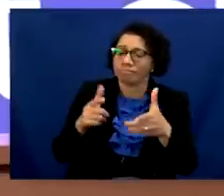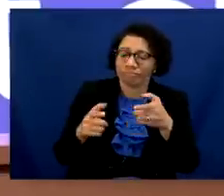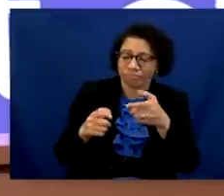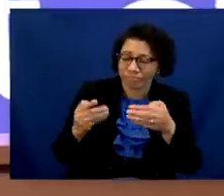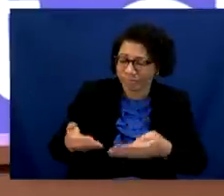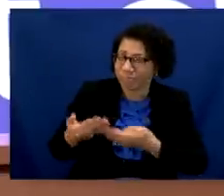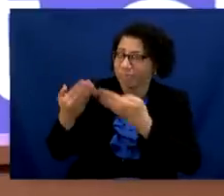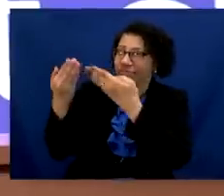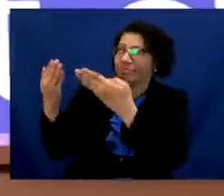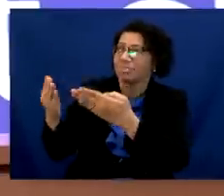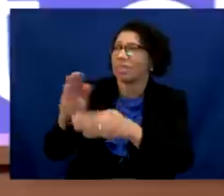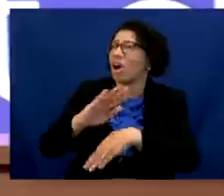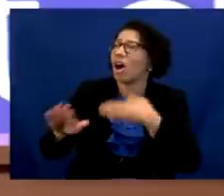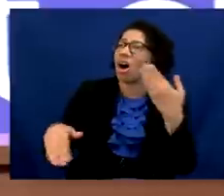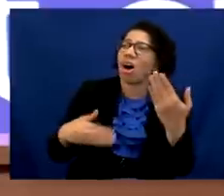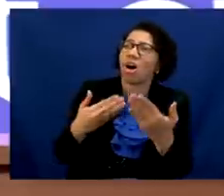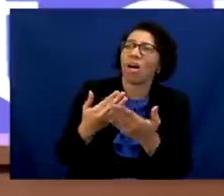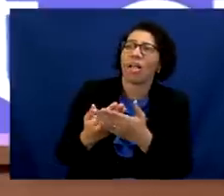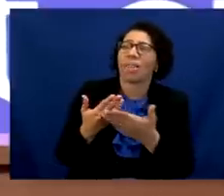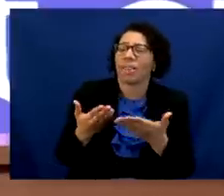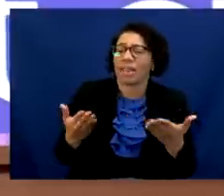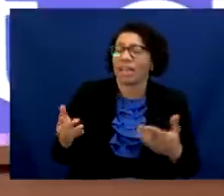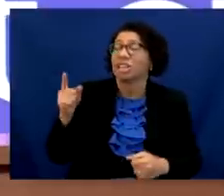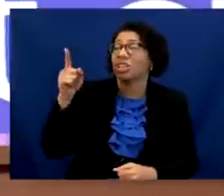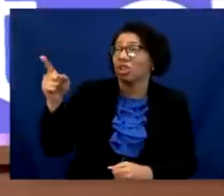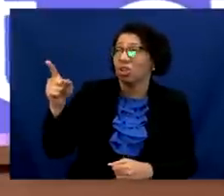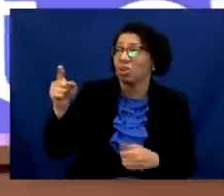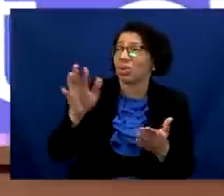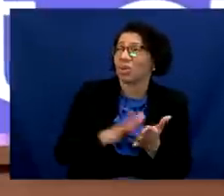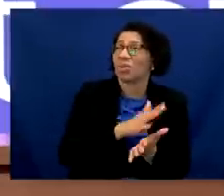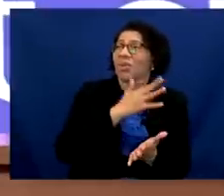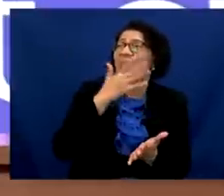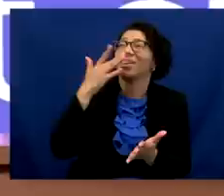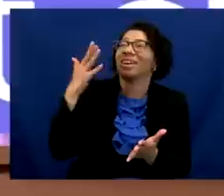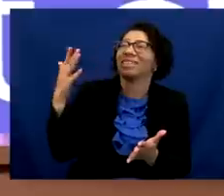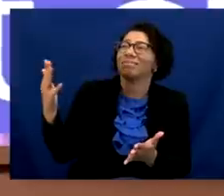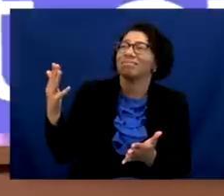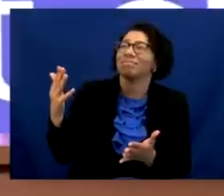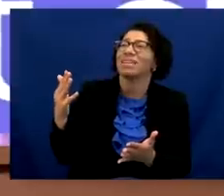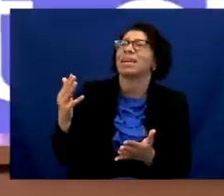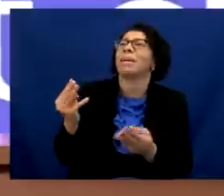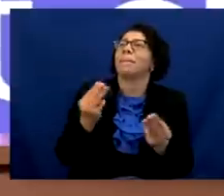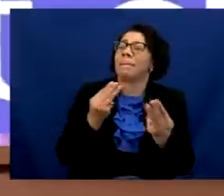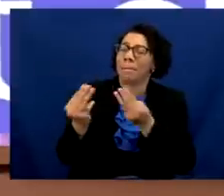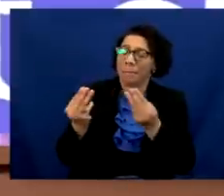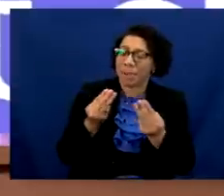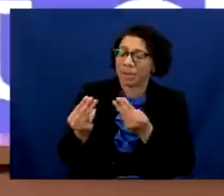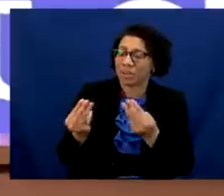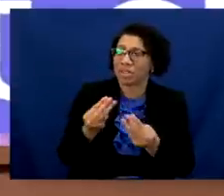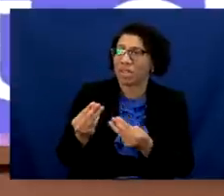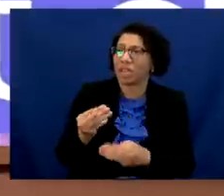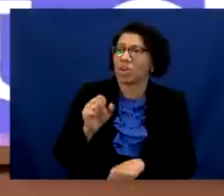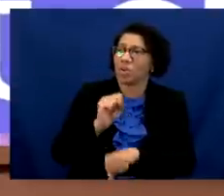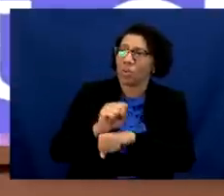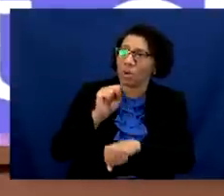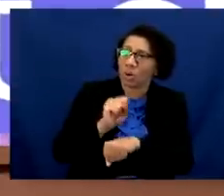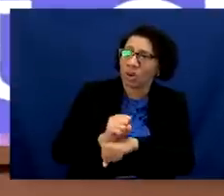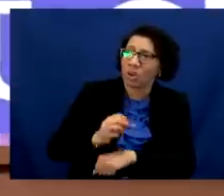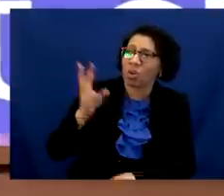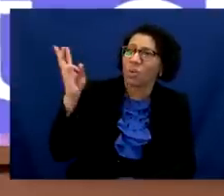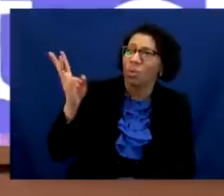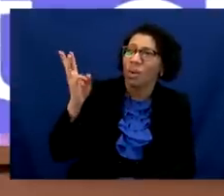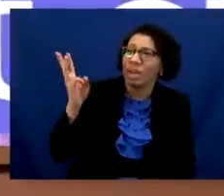all ways and in all things you might be glorified through the ministry, the mission, the work and the witness of Wheeler Avenue Baptist